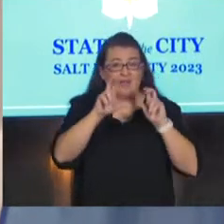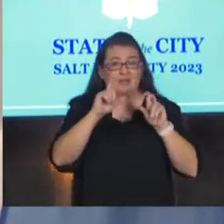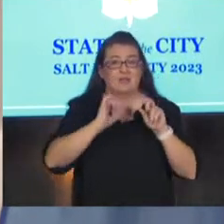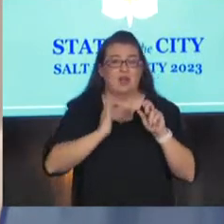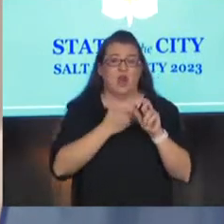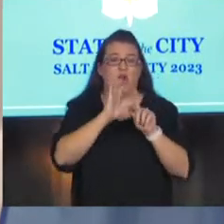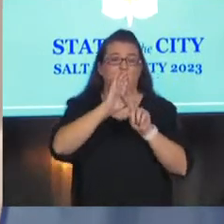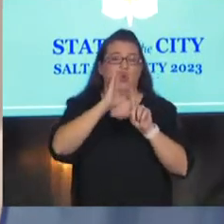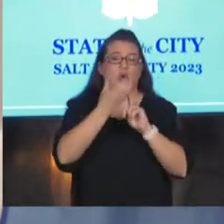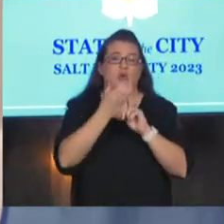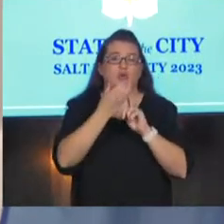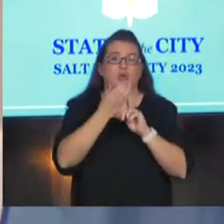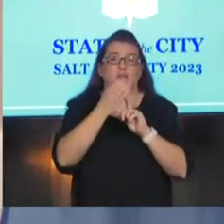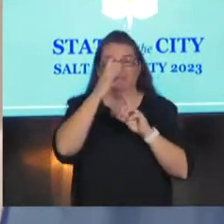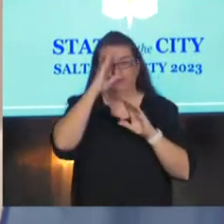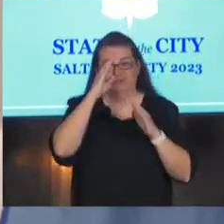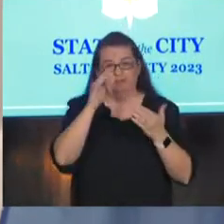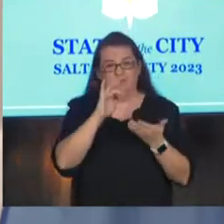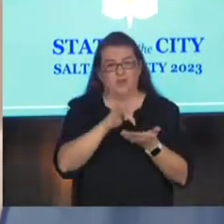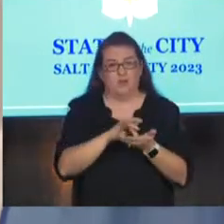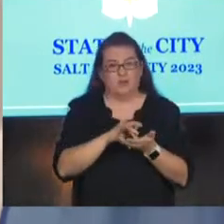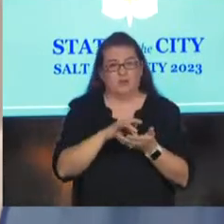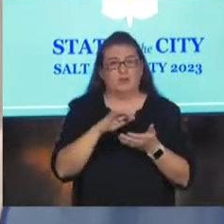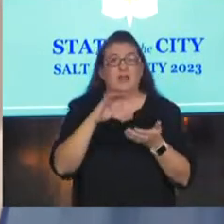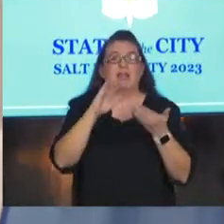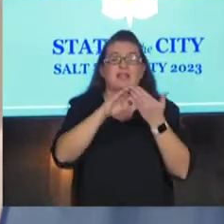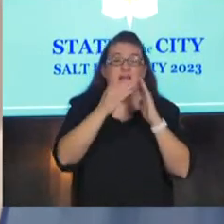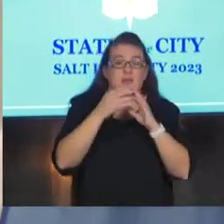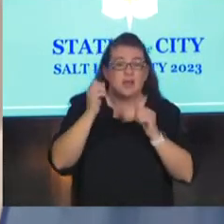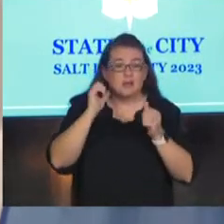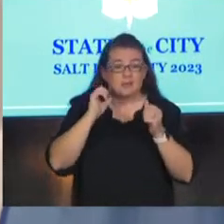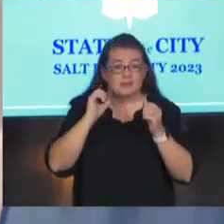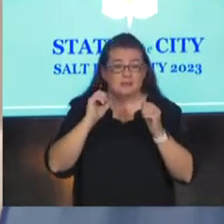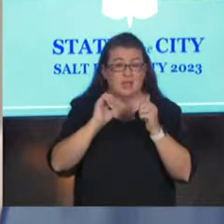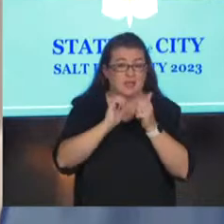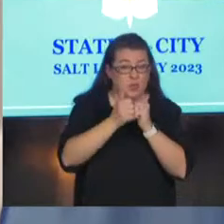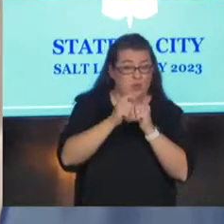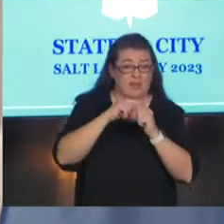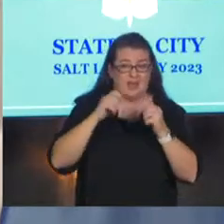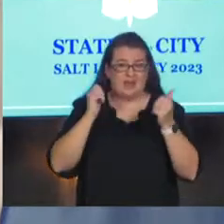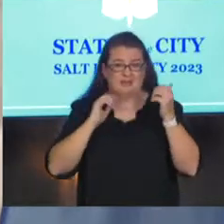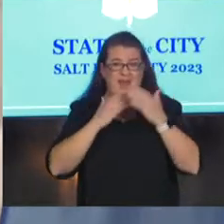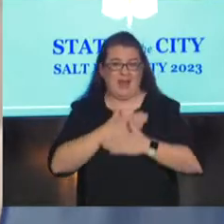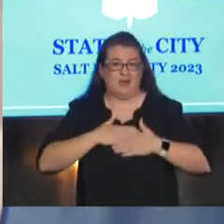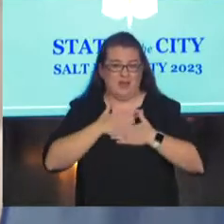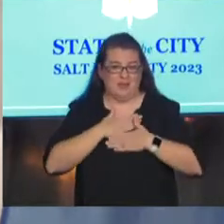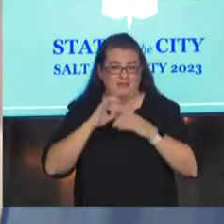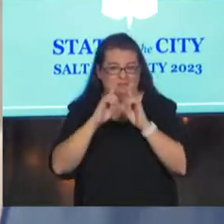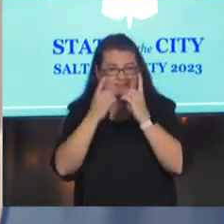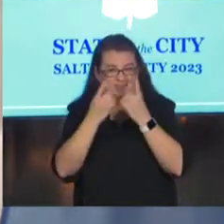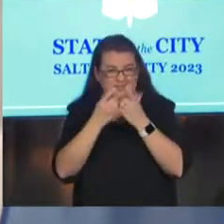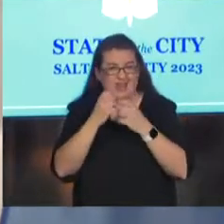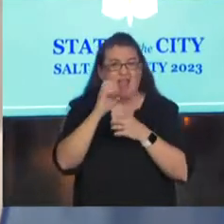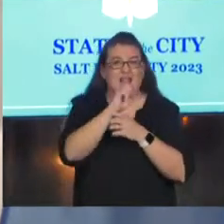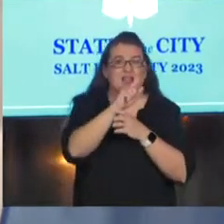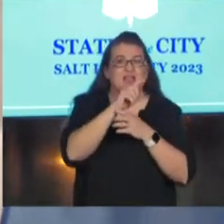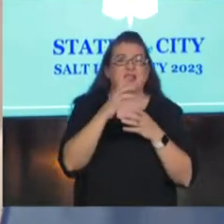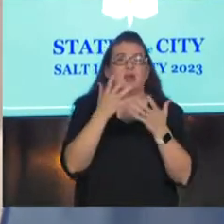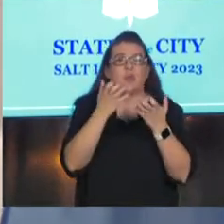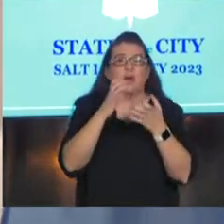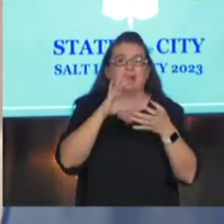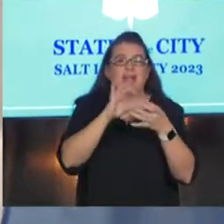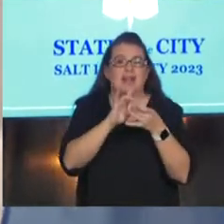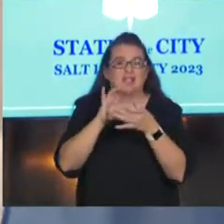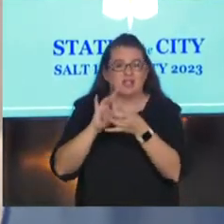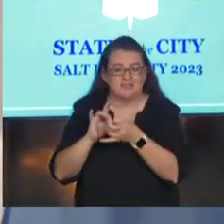cultural core, Salt Lake City's downtown sports and entertainment district. Salt Lakers crave connection. That's why places like